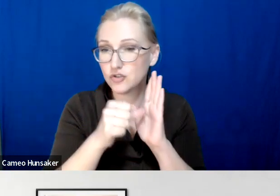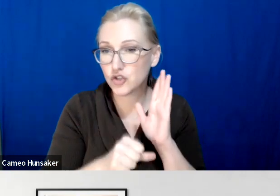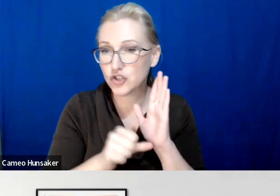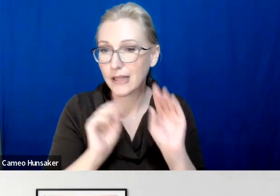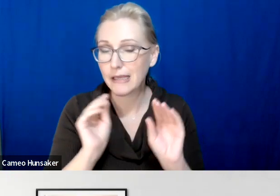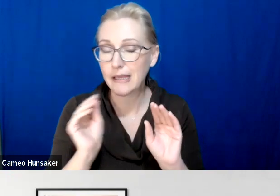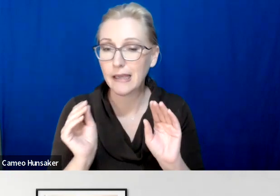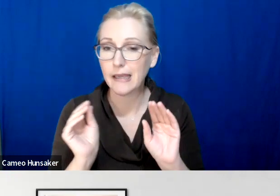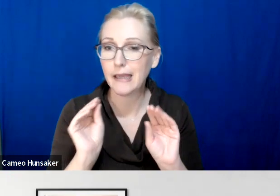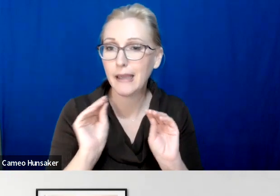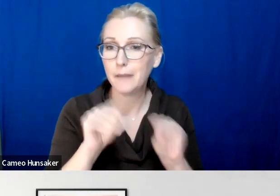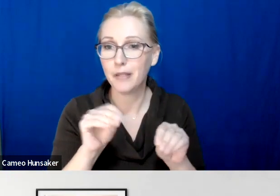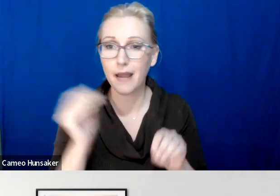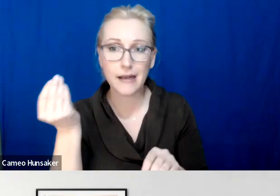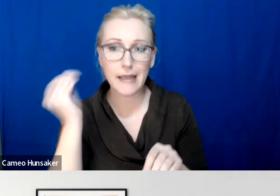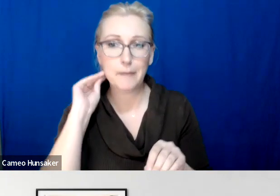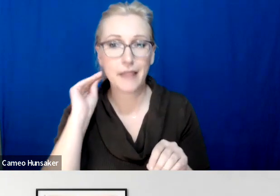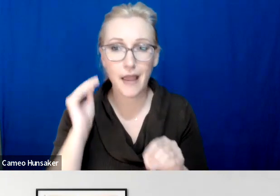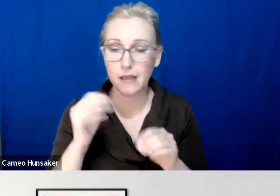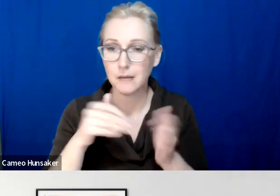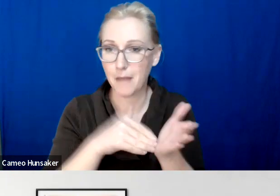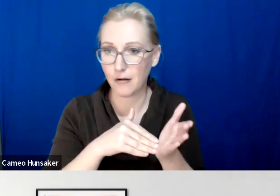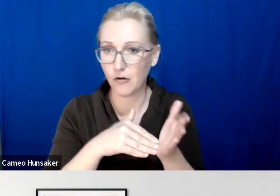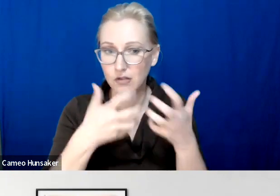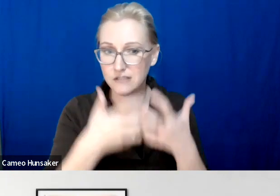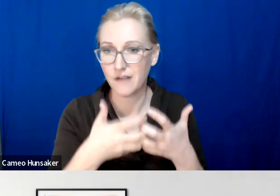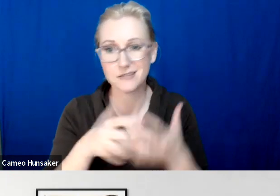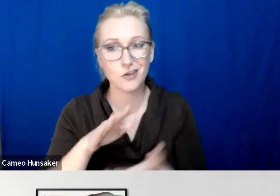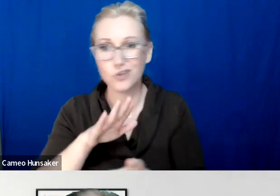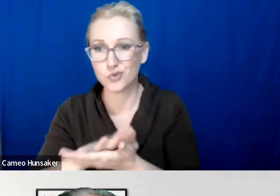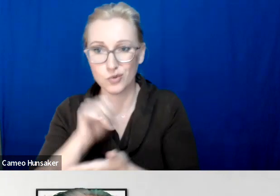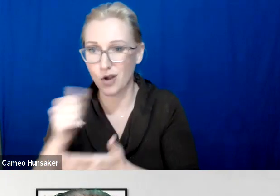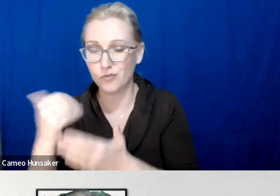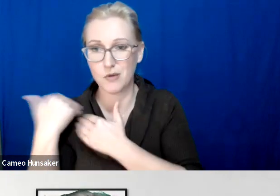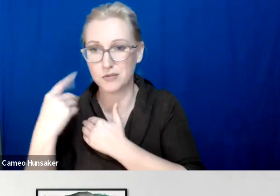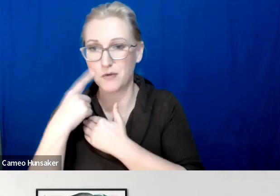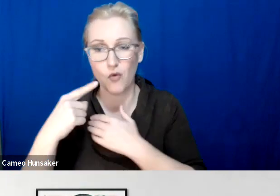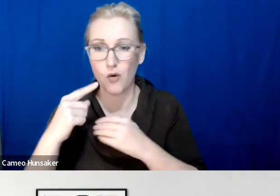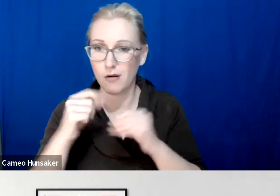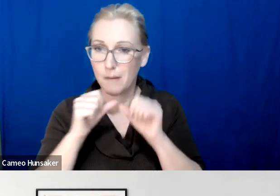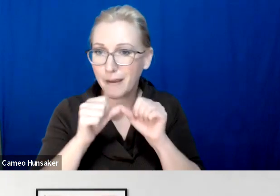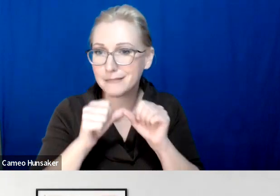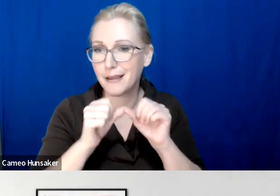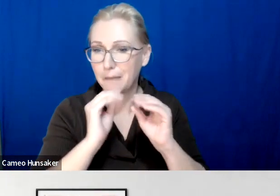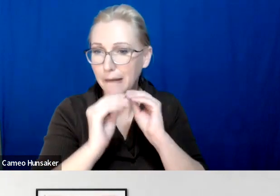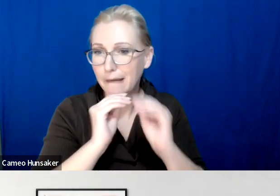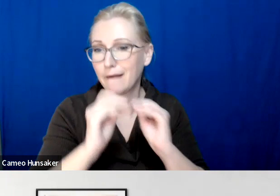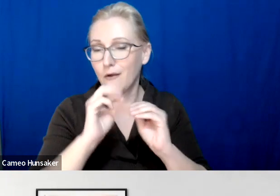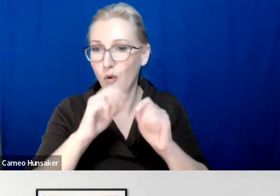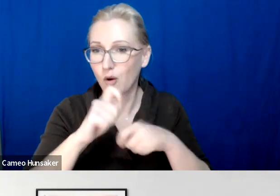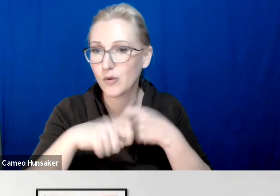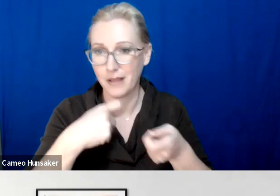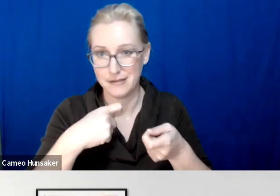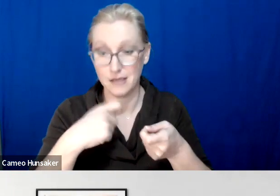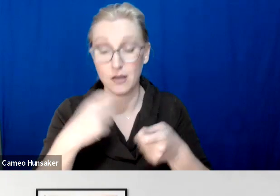not responsible for maintenance, programming, or replacement of that device or of any external component of that